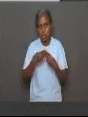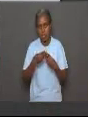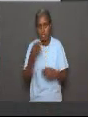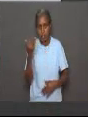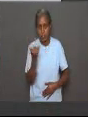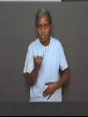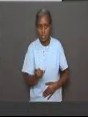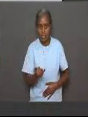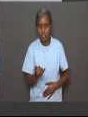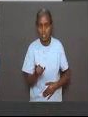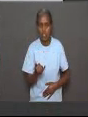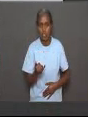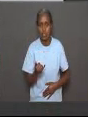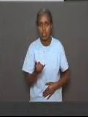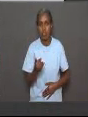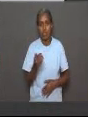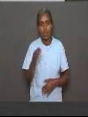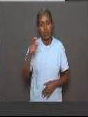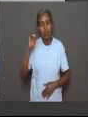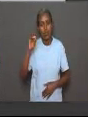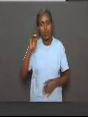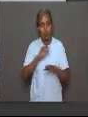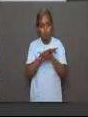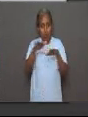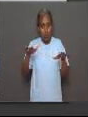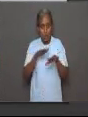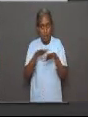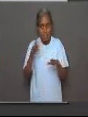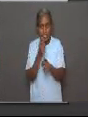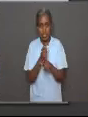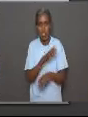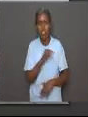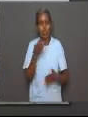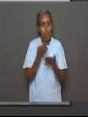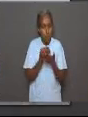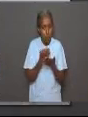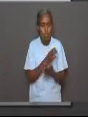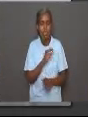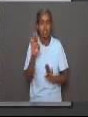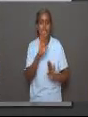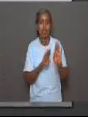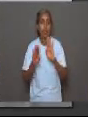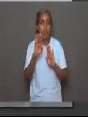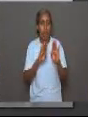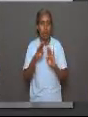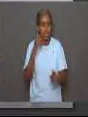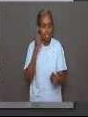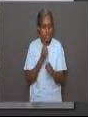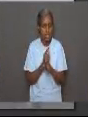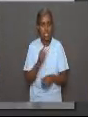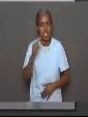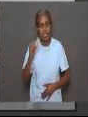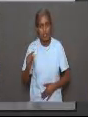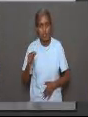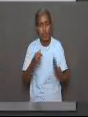Architecture, oceanography, economics, and biology are just a few of